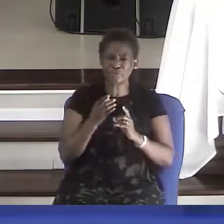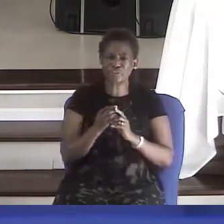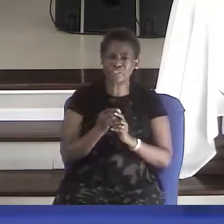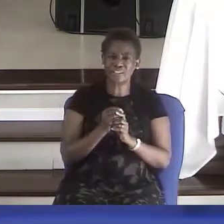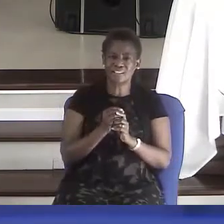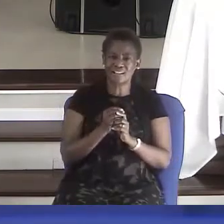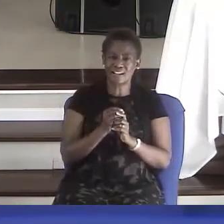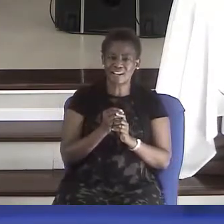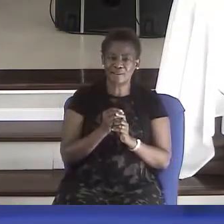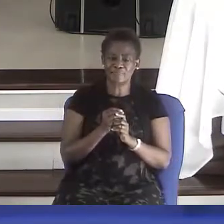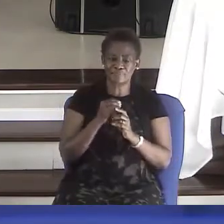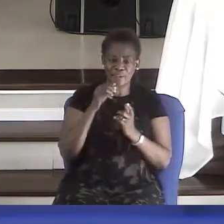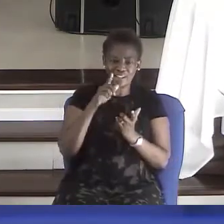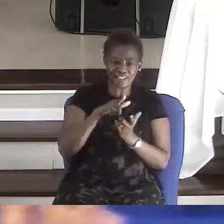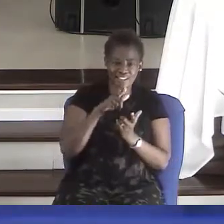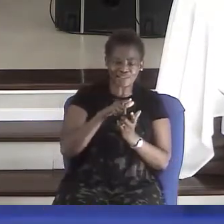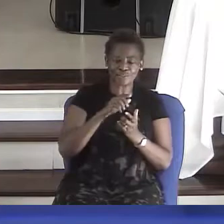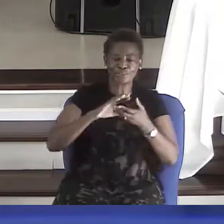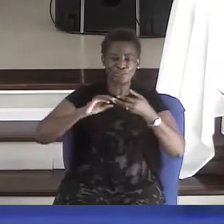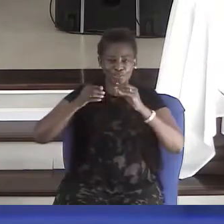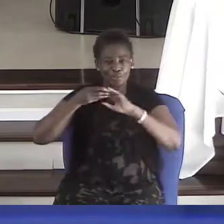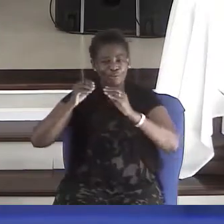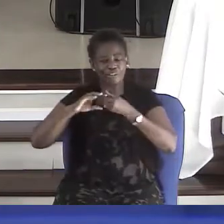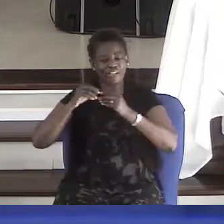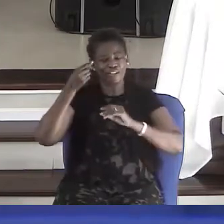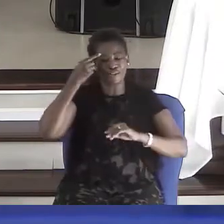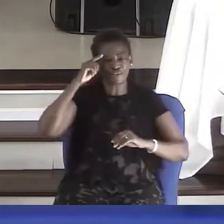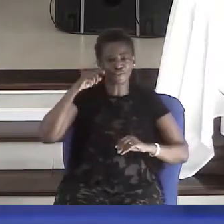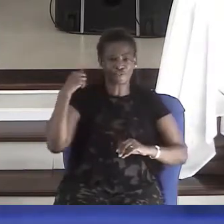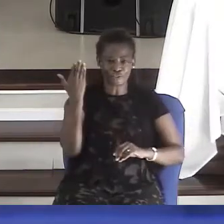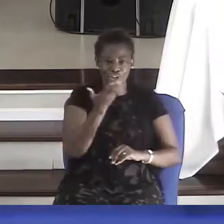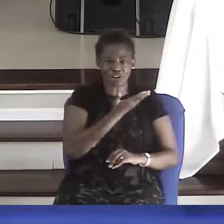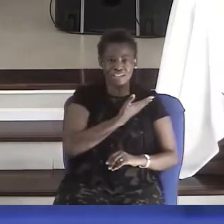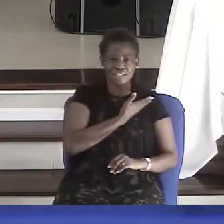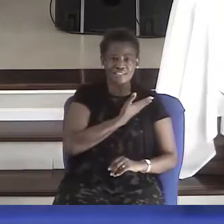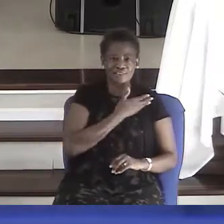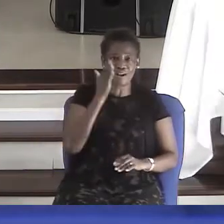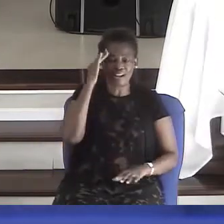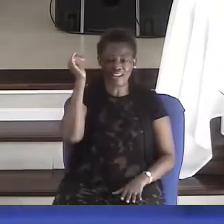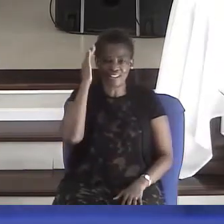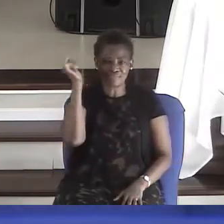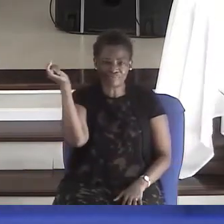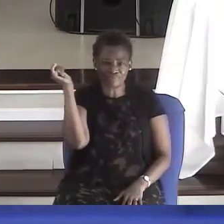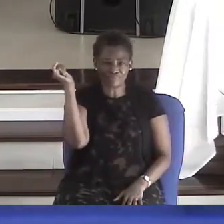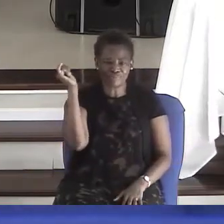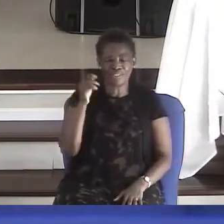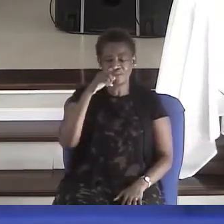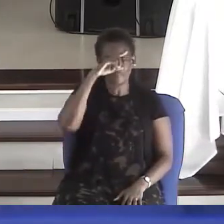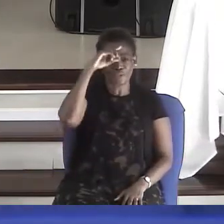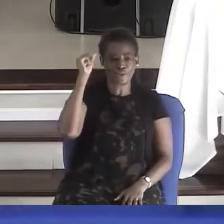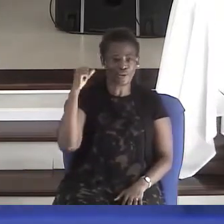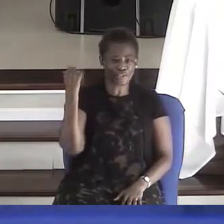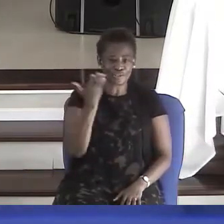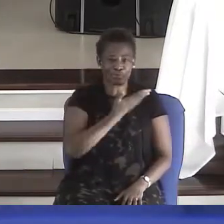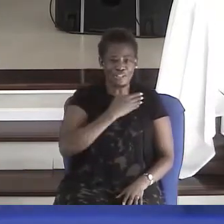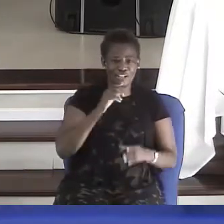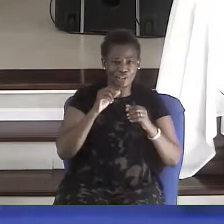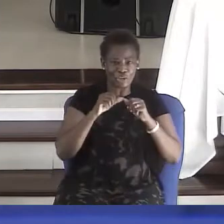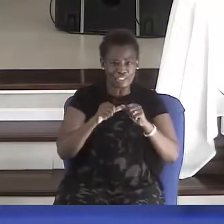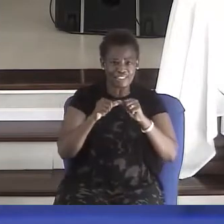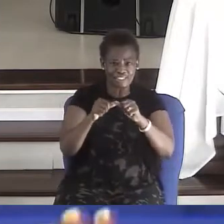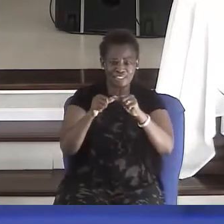a nice little drop back for us. Why? Because we continue to look at how we can